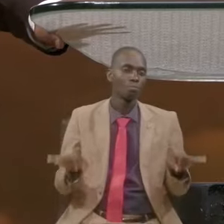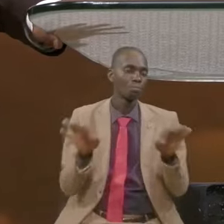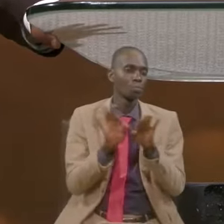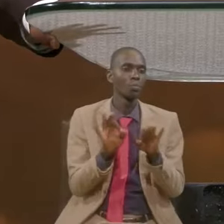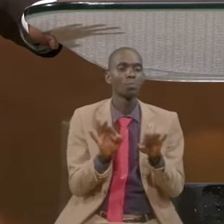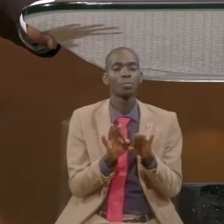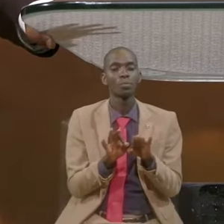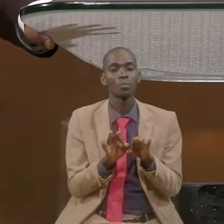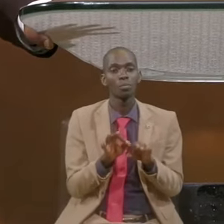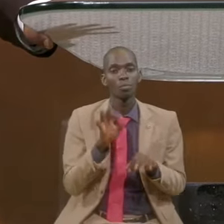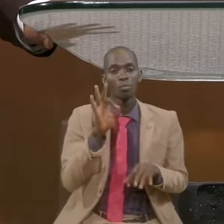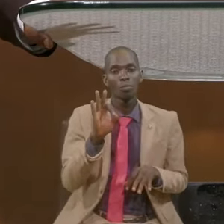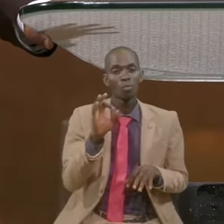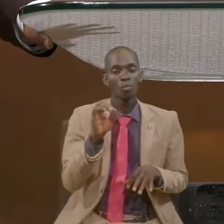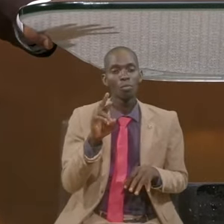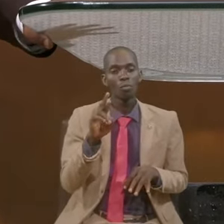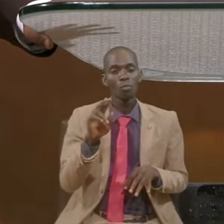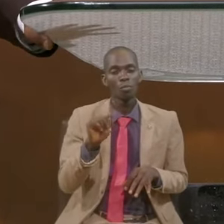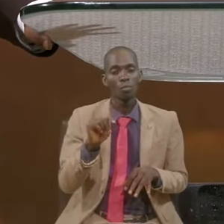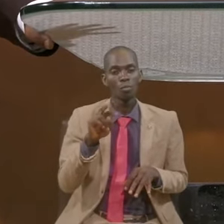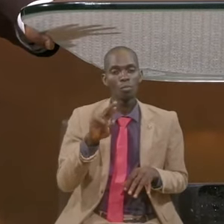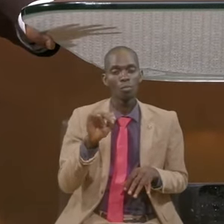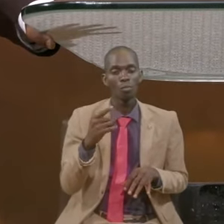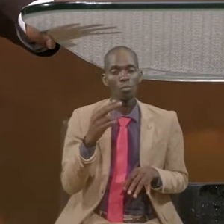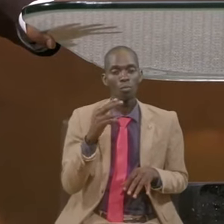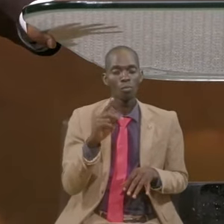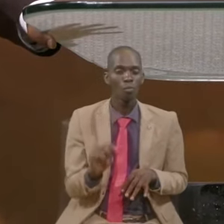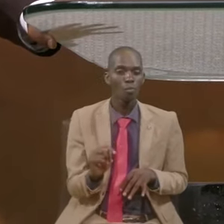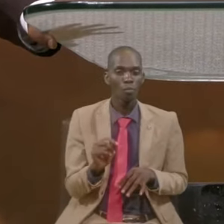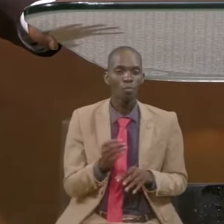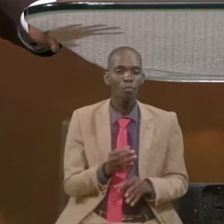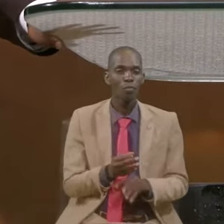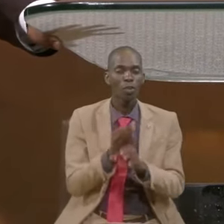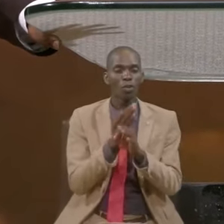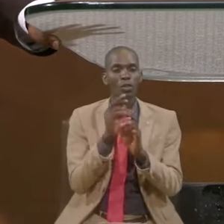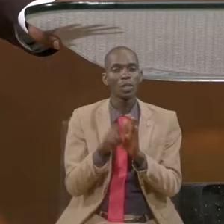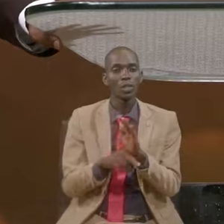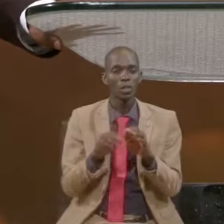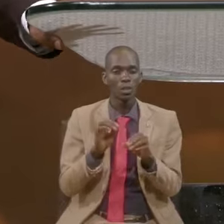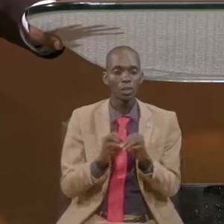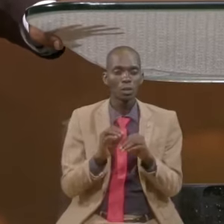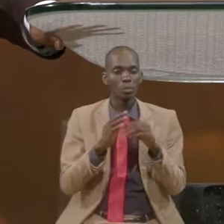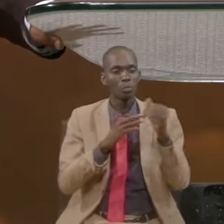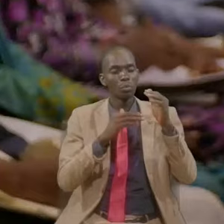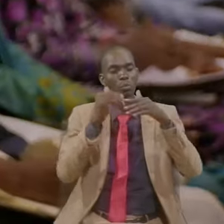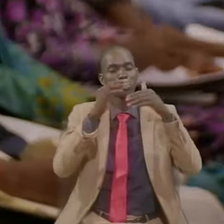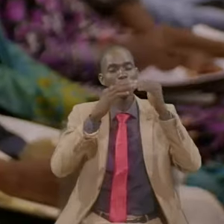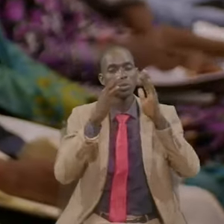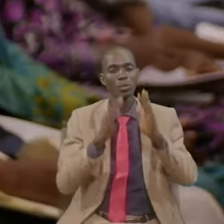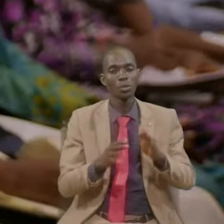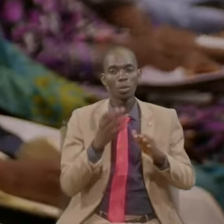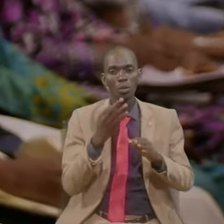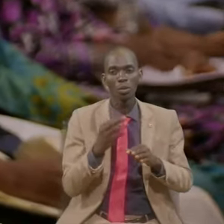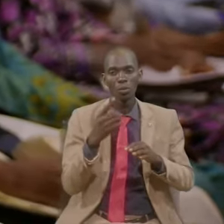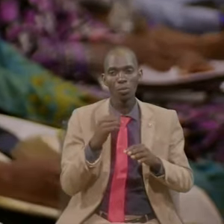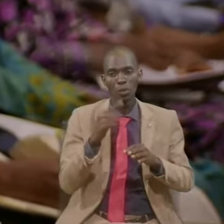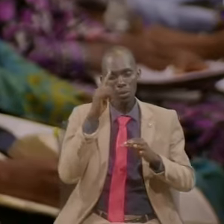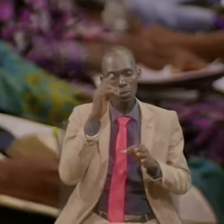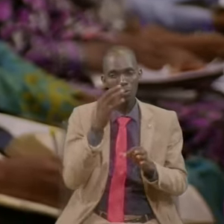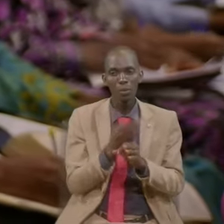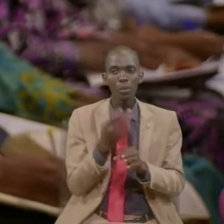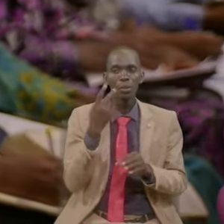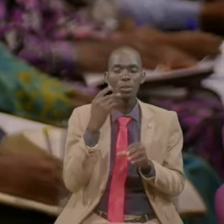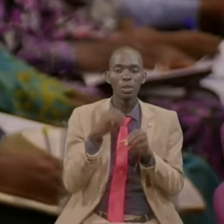Forthrightness, forthright faithfulness in builders of the faith. In